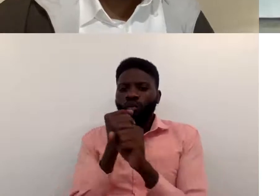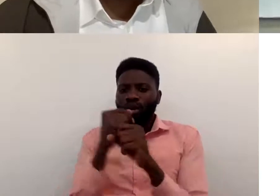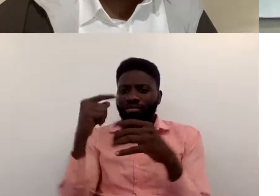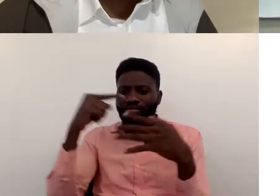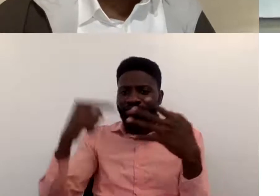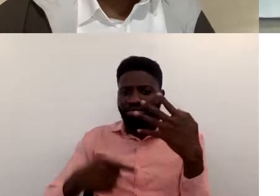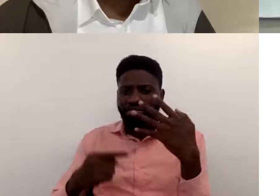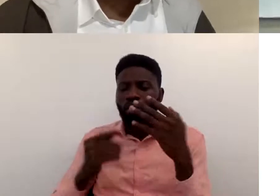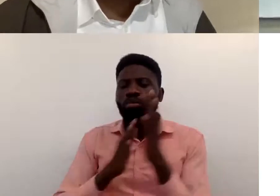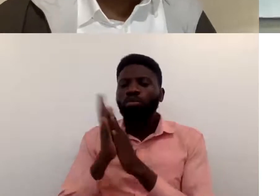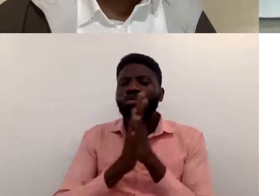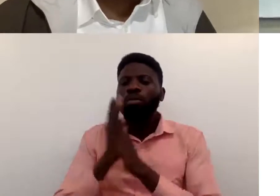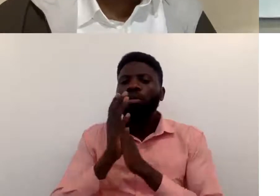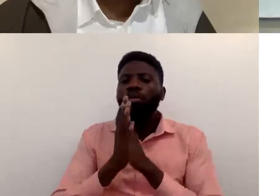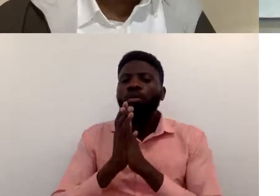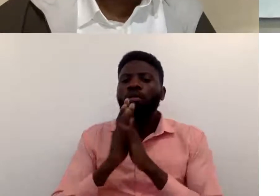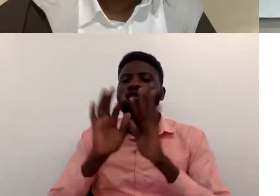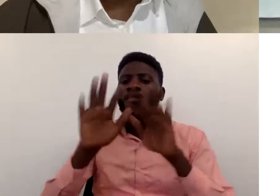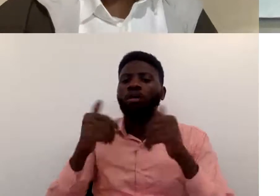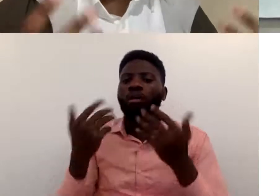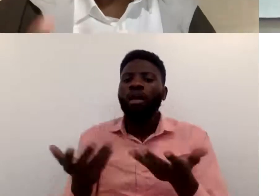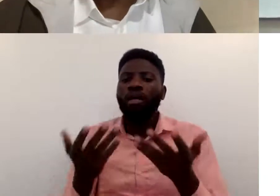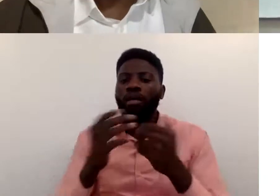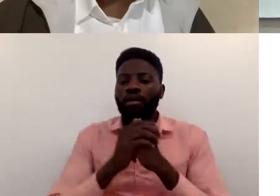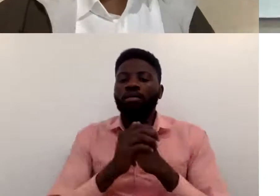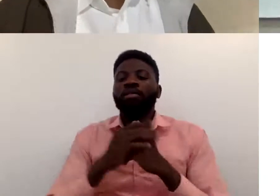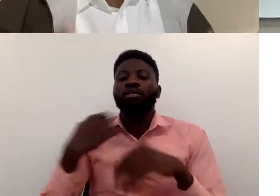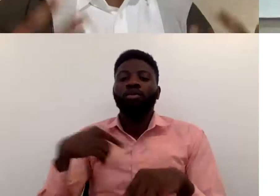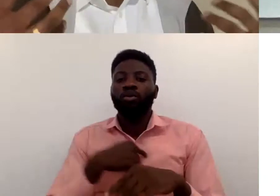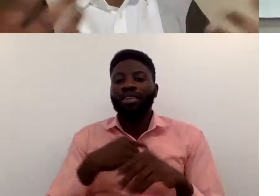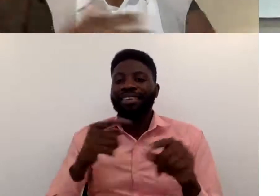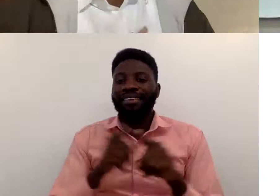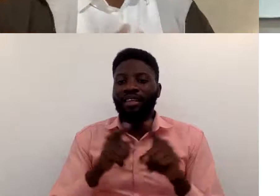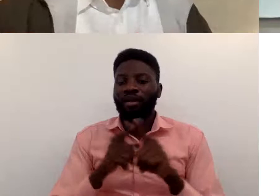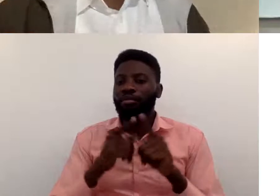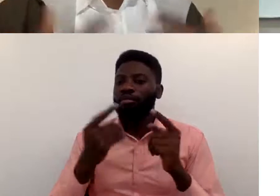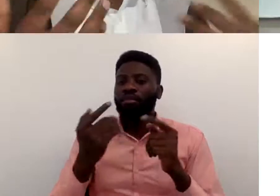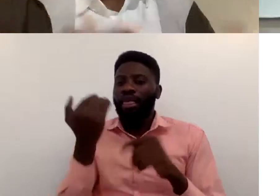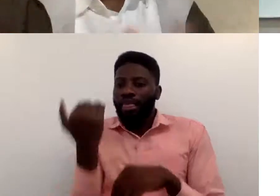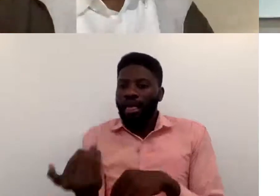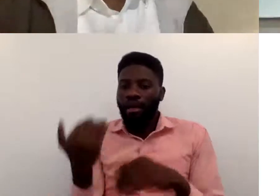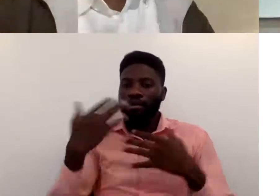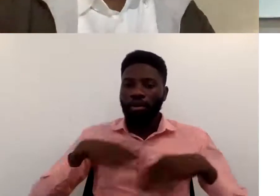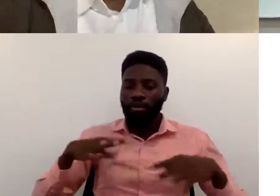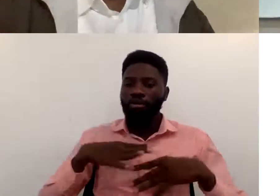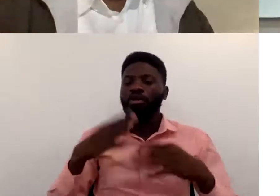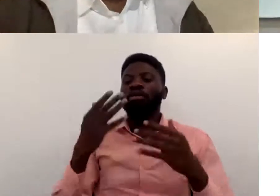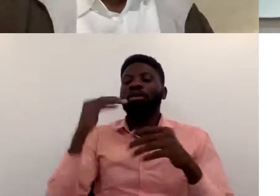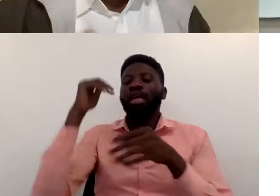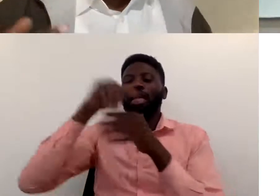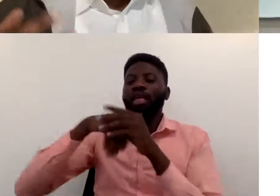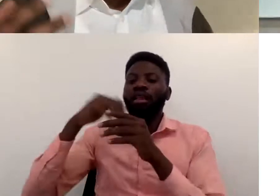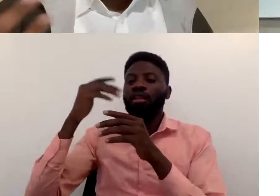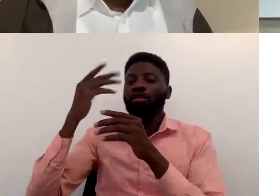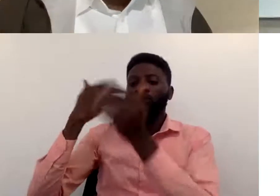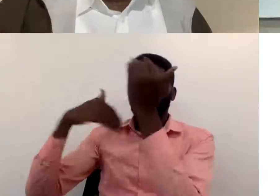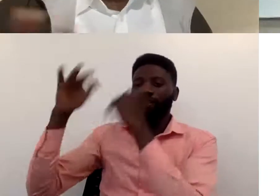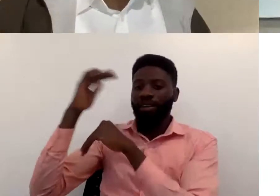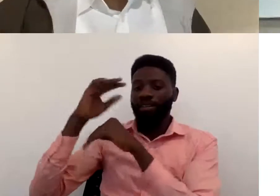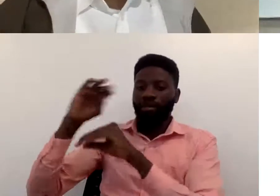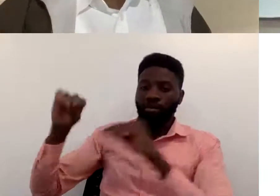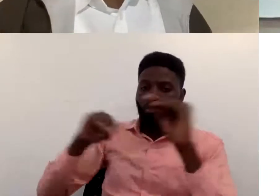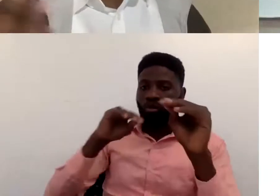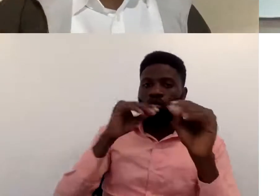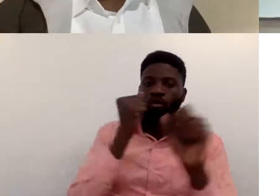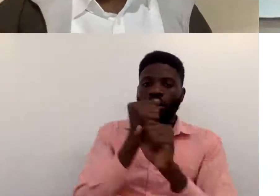will you, as colleagues or the young ones that encompass getting out in the workspace, what will be